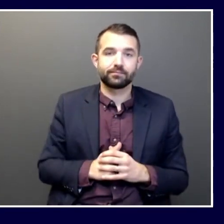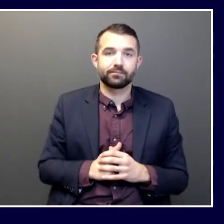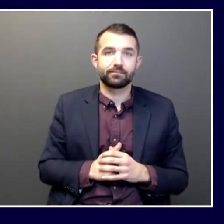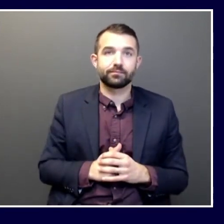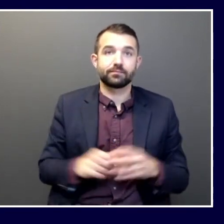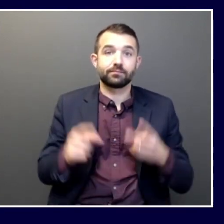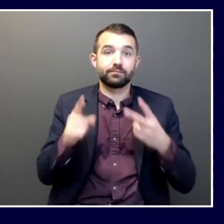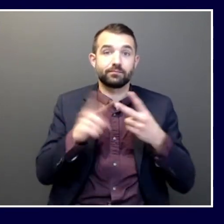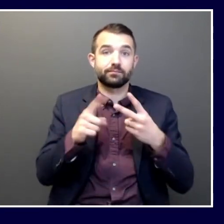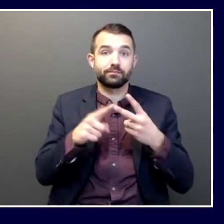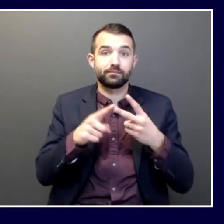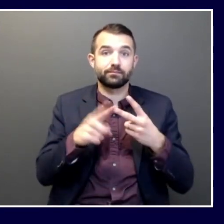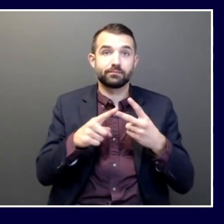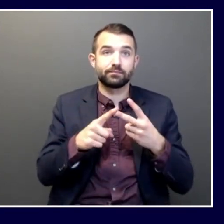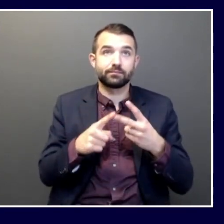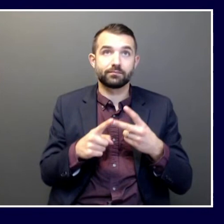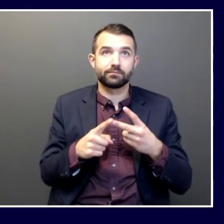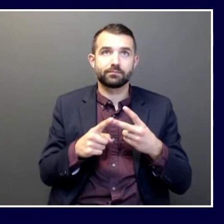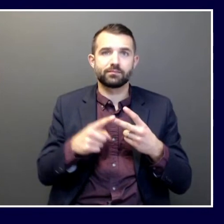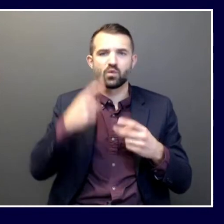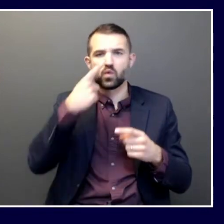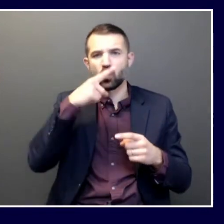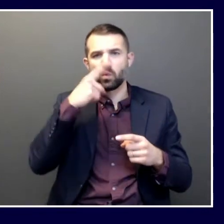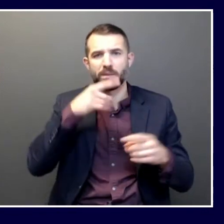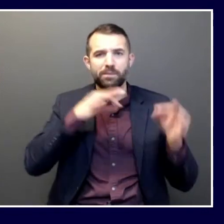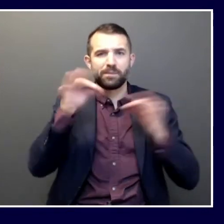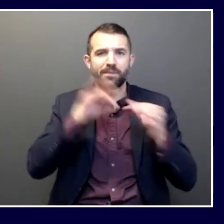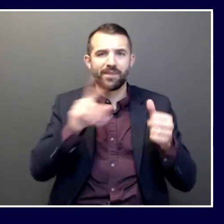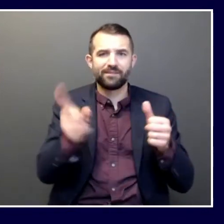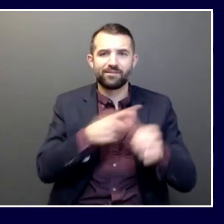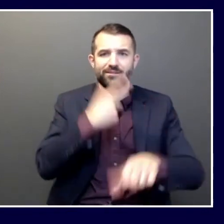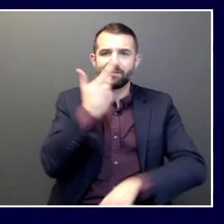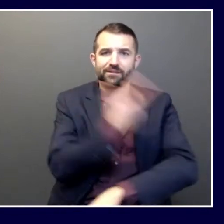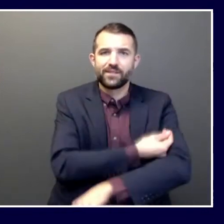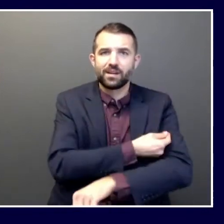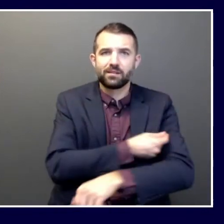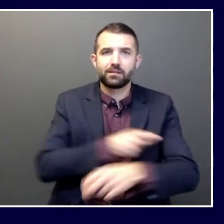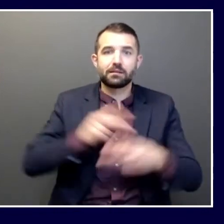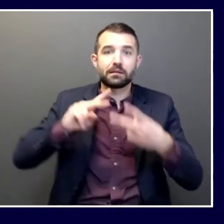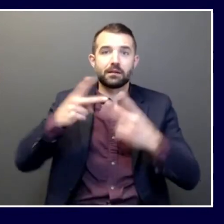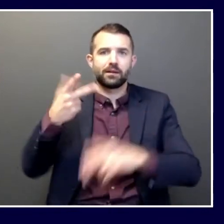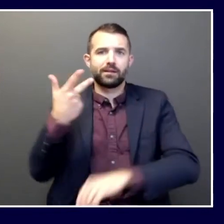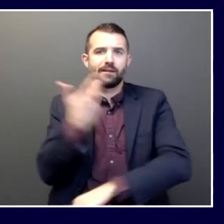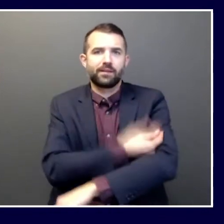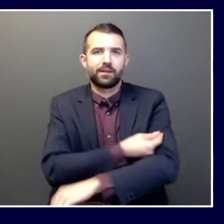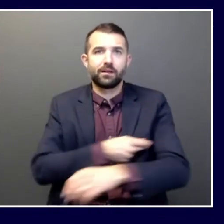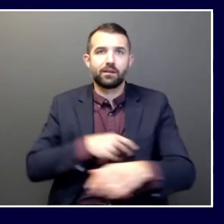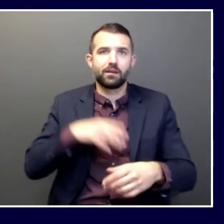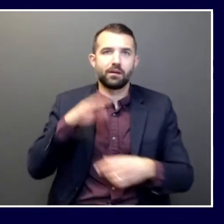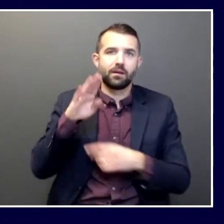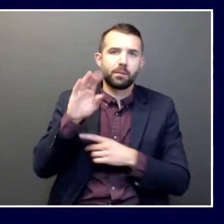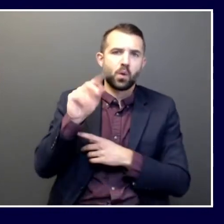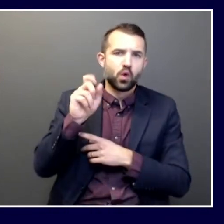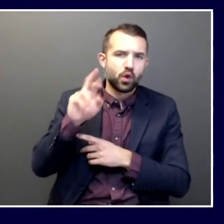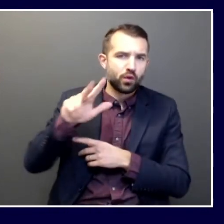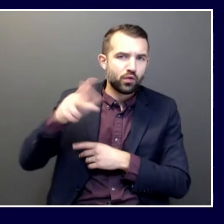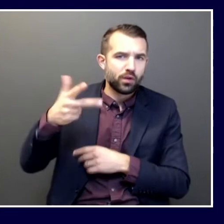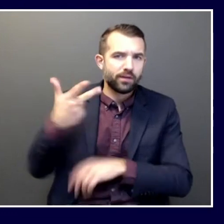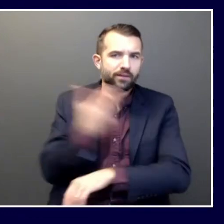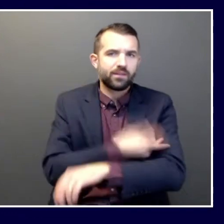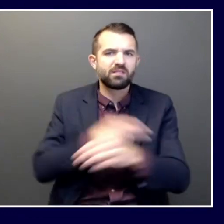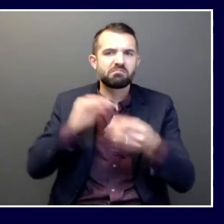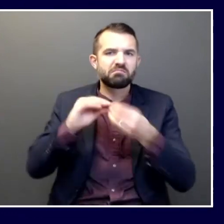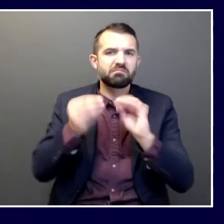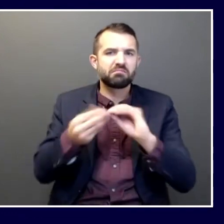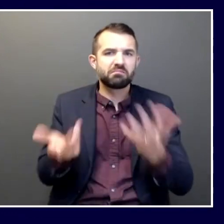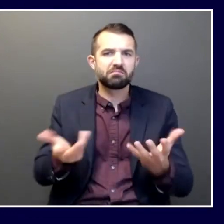first doses versus boosters? I know maybe a month ago it was a lot of boosters and then that was kind of dissipating. What are you seeing now? As